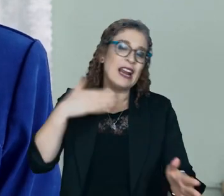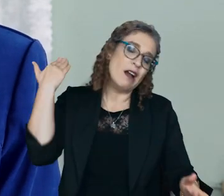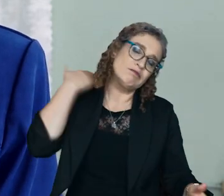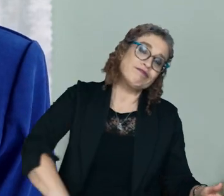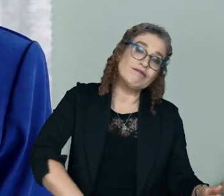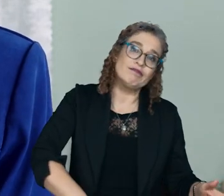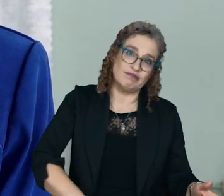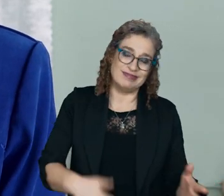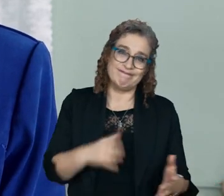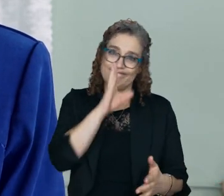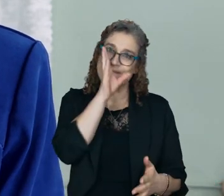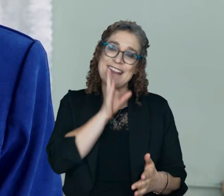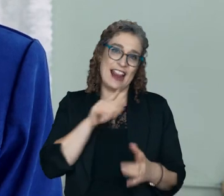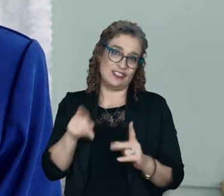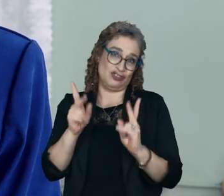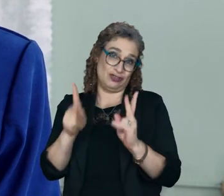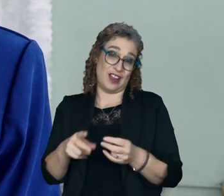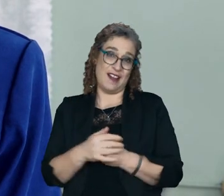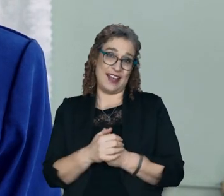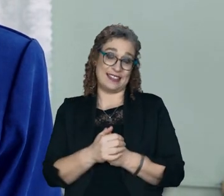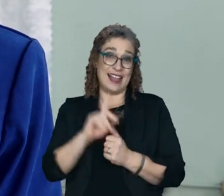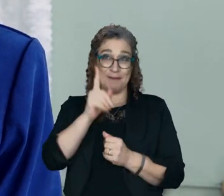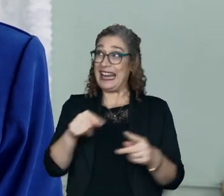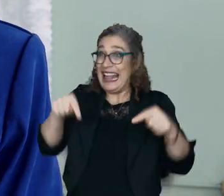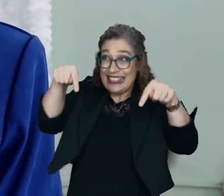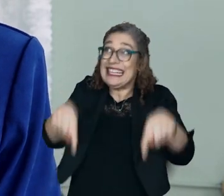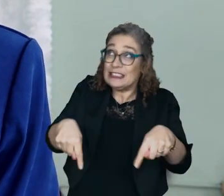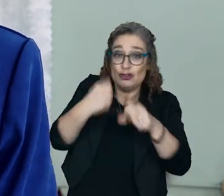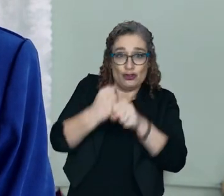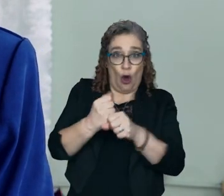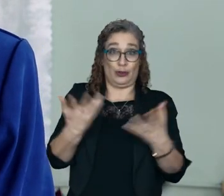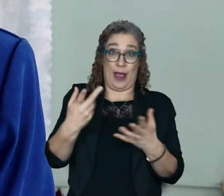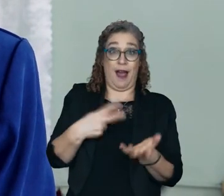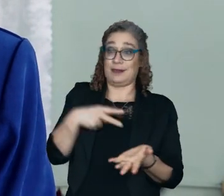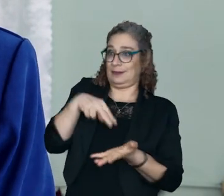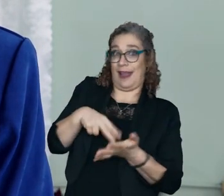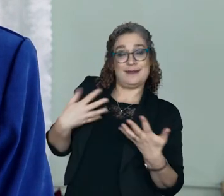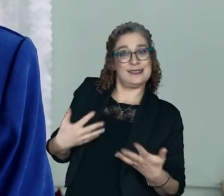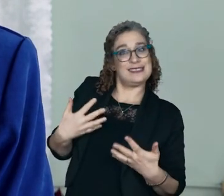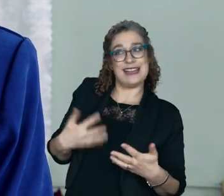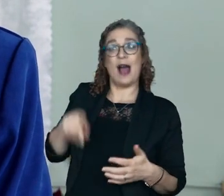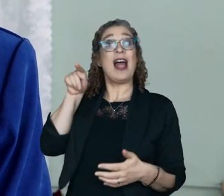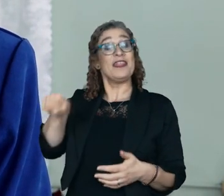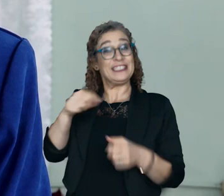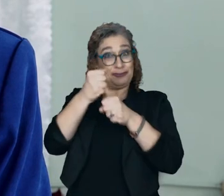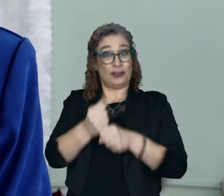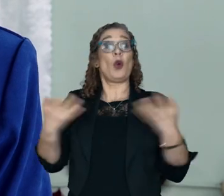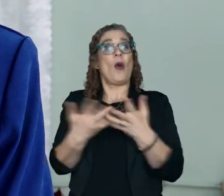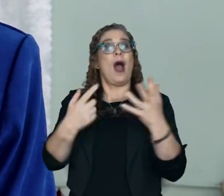It was in this church 33 years ago that I became a Mothers Union